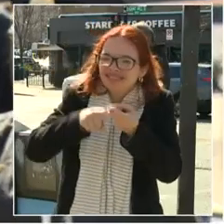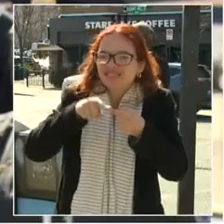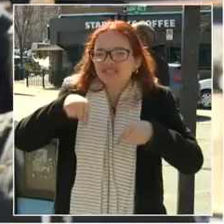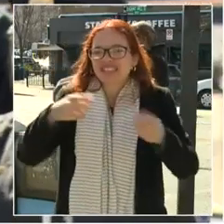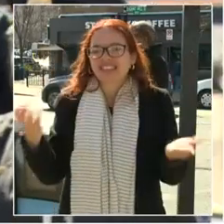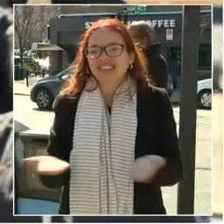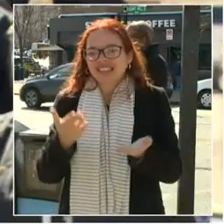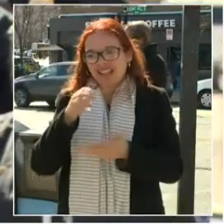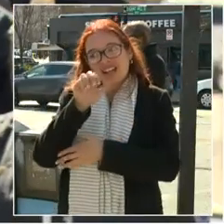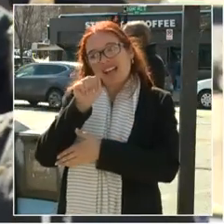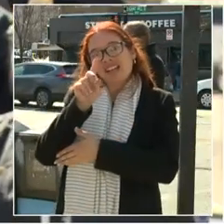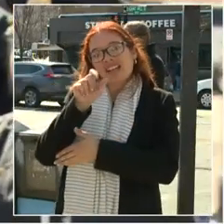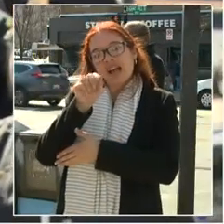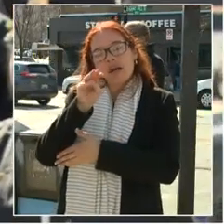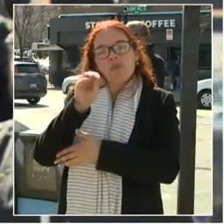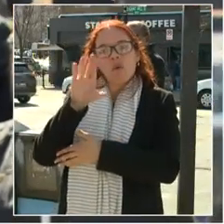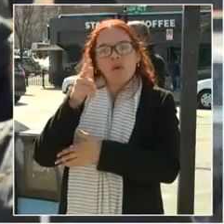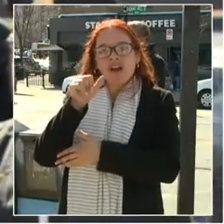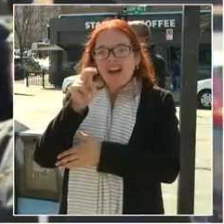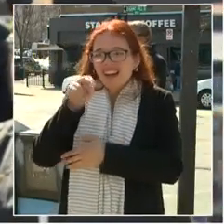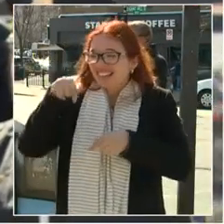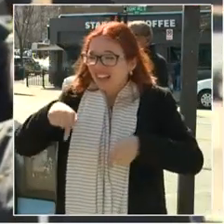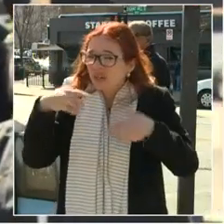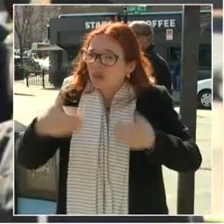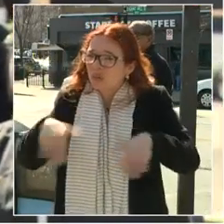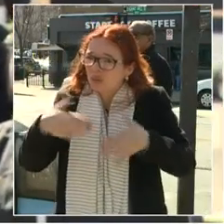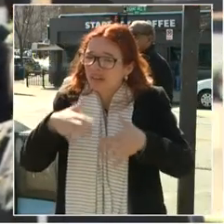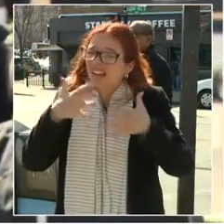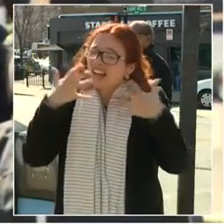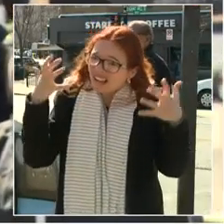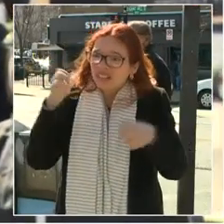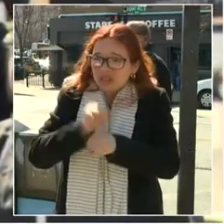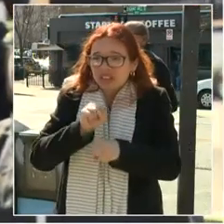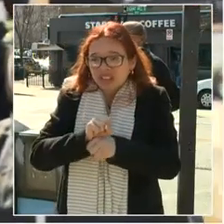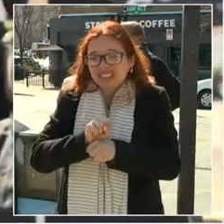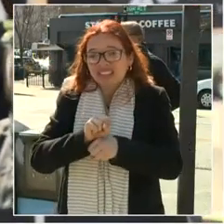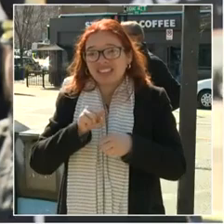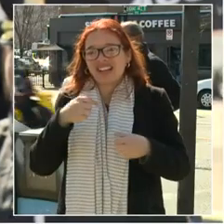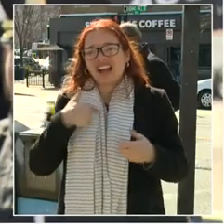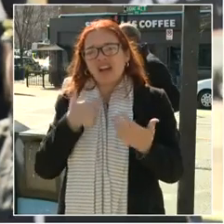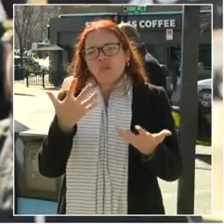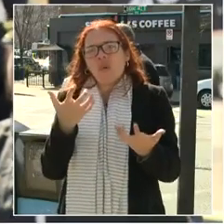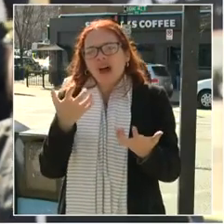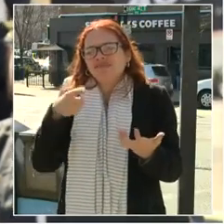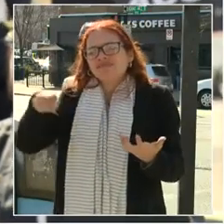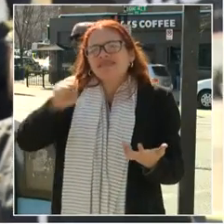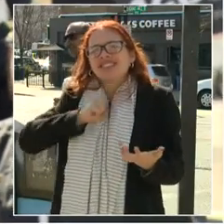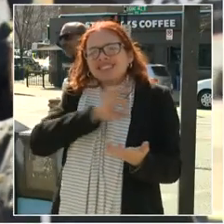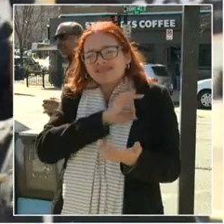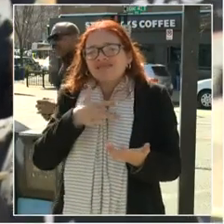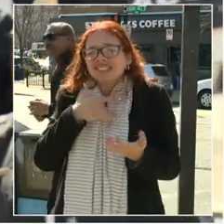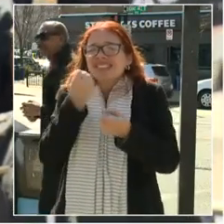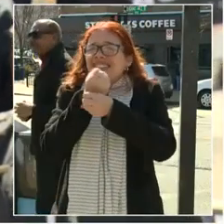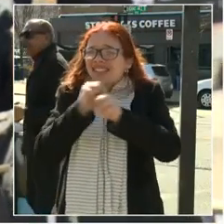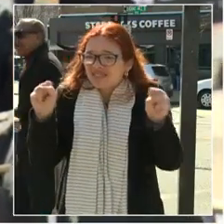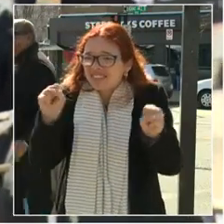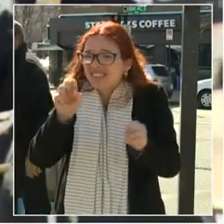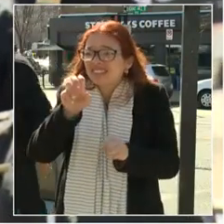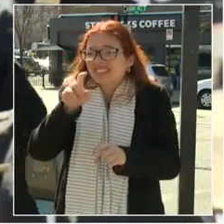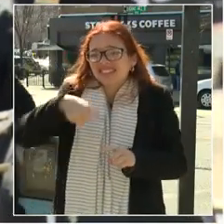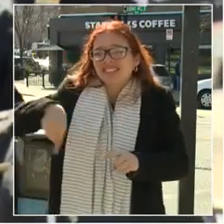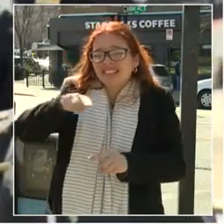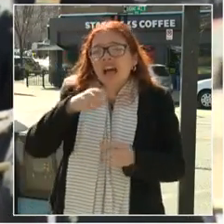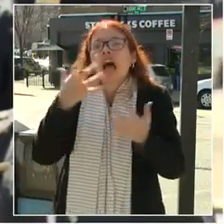You know, we are one of the largest employers in the area. I want my staff to feel safe. all 200 of them, but I also want our out-of-town